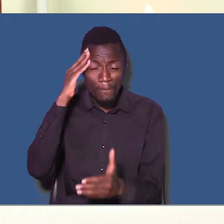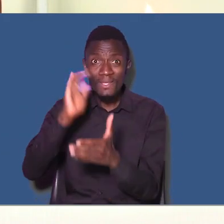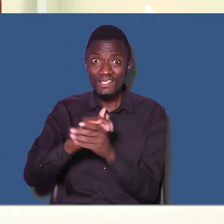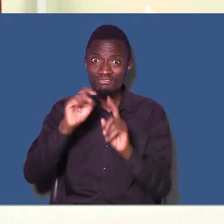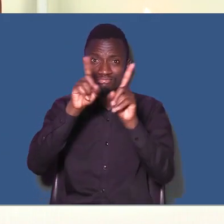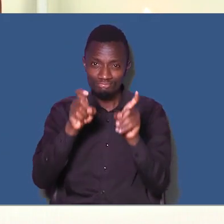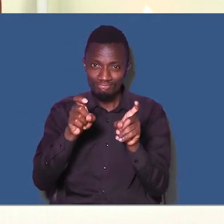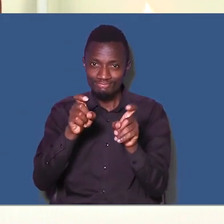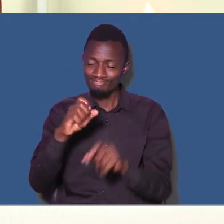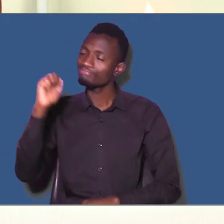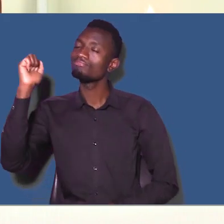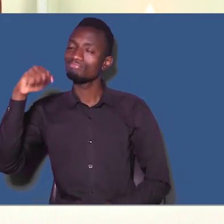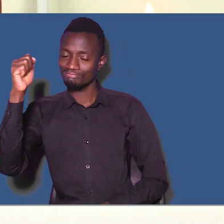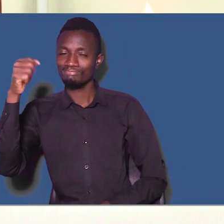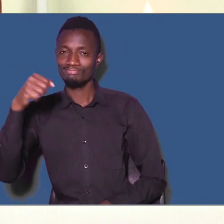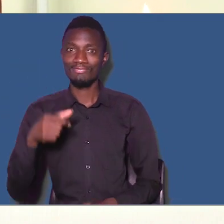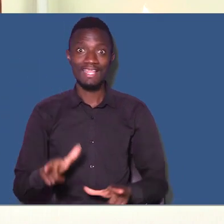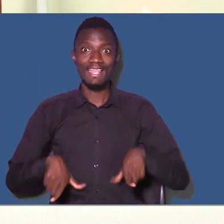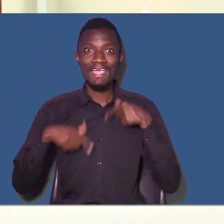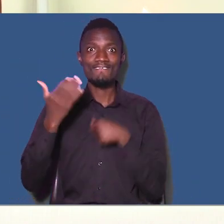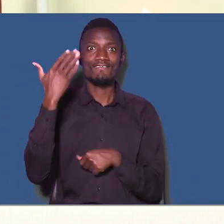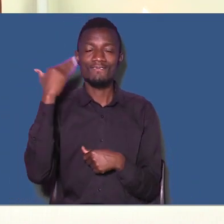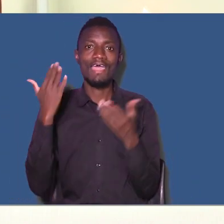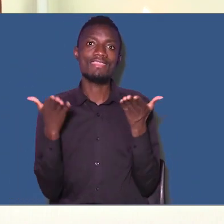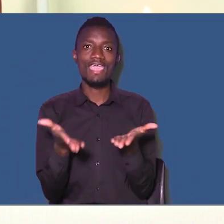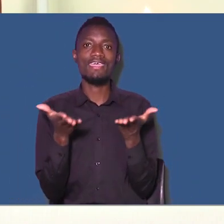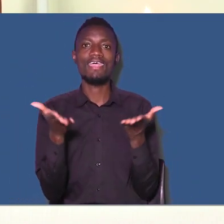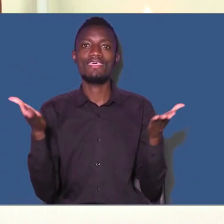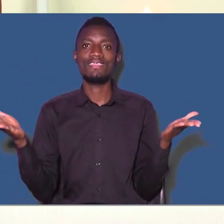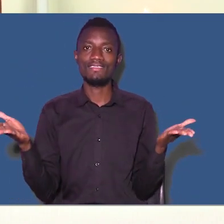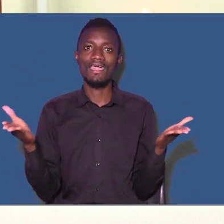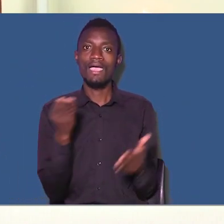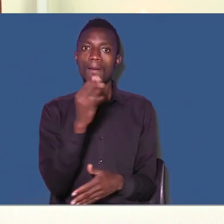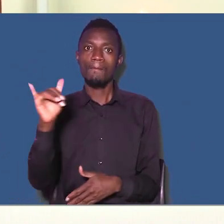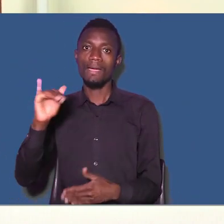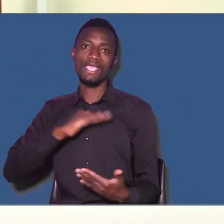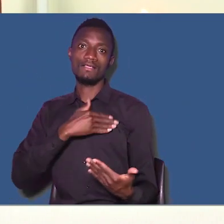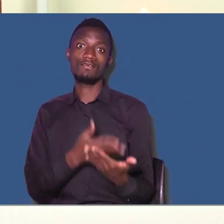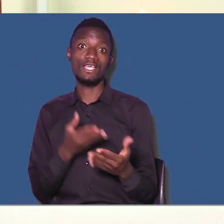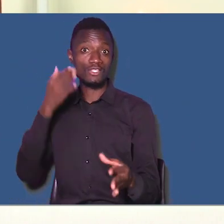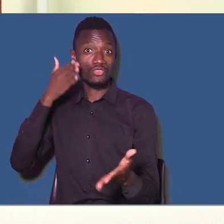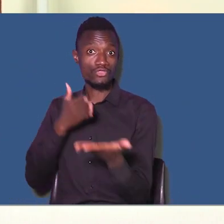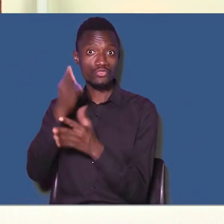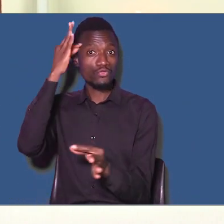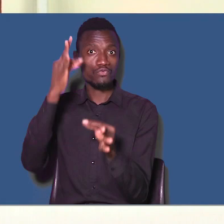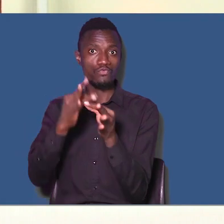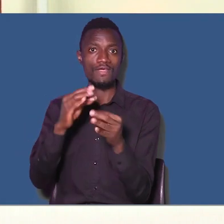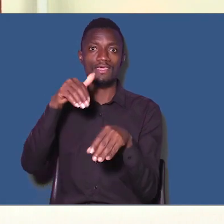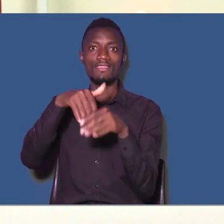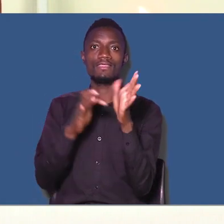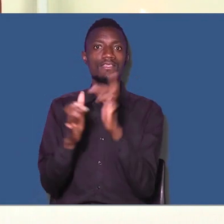Yes, eternal life is available by grace through faith in Jesus Christ, who is